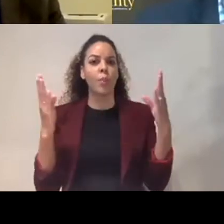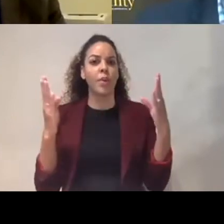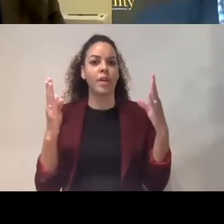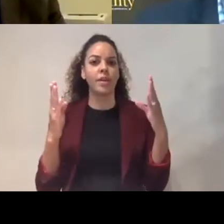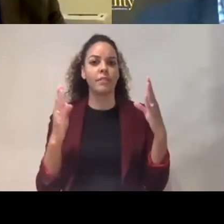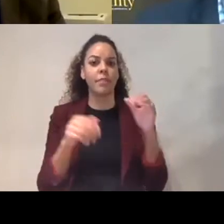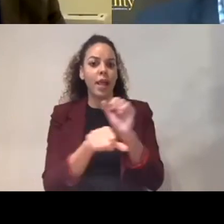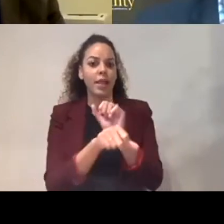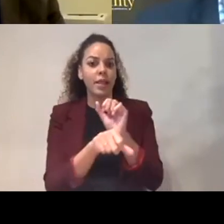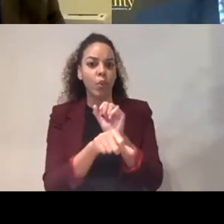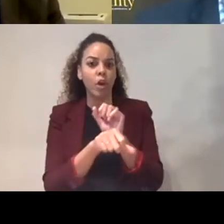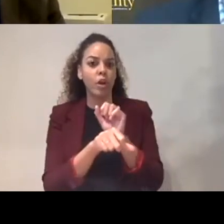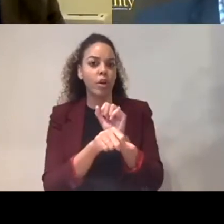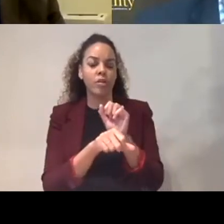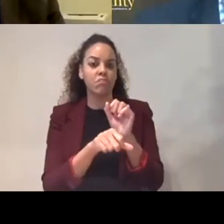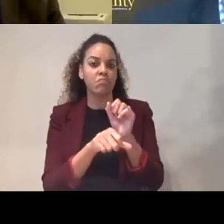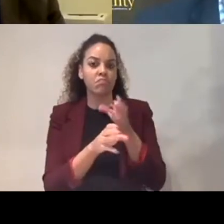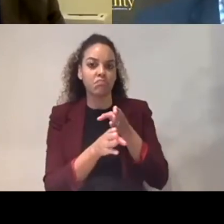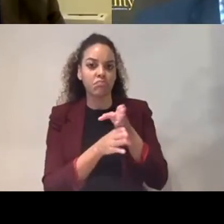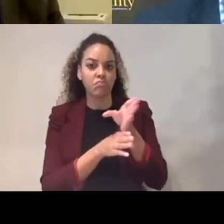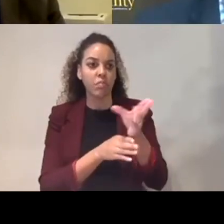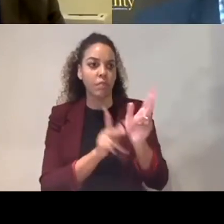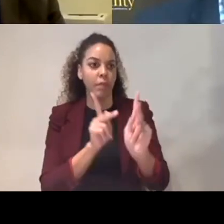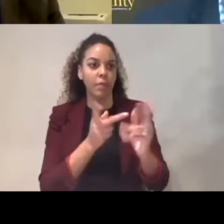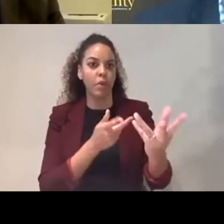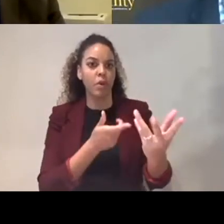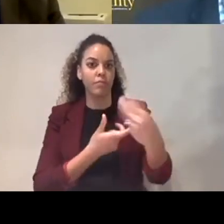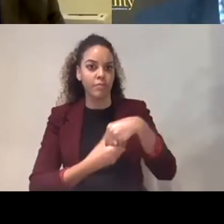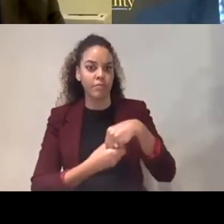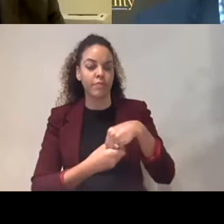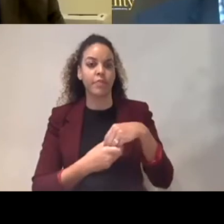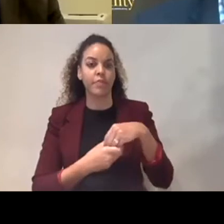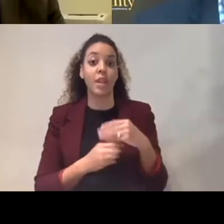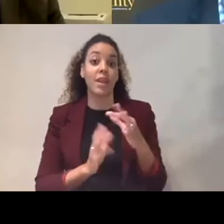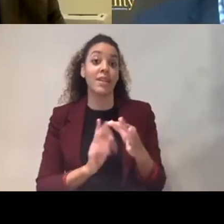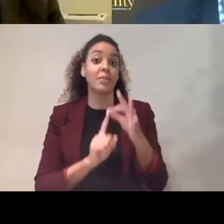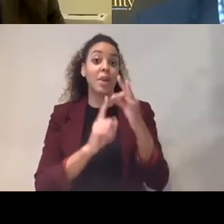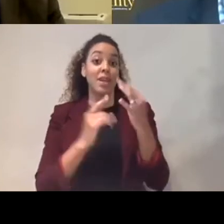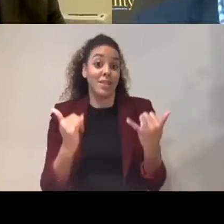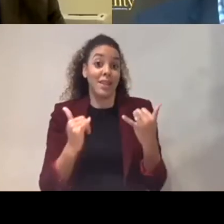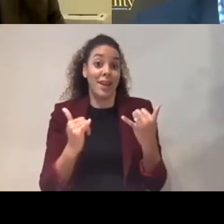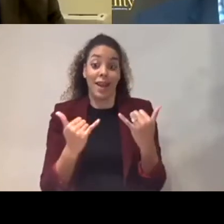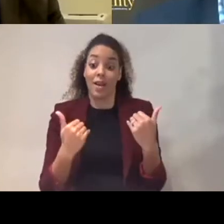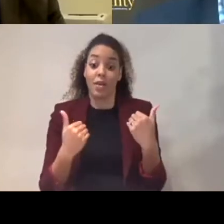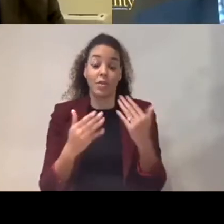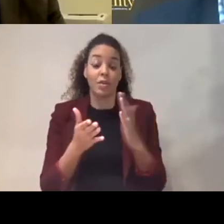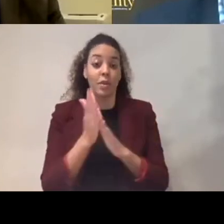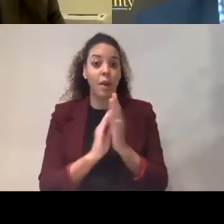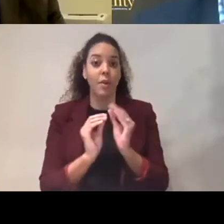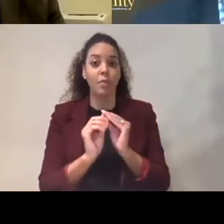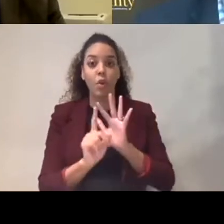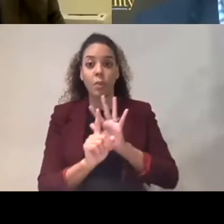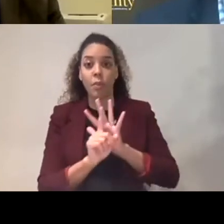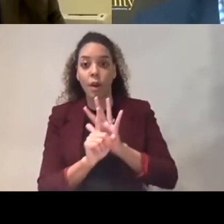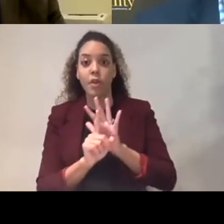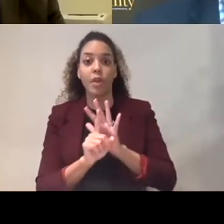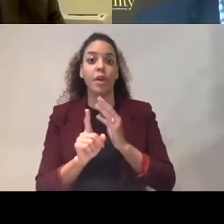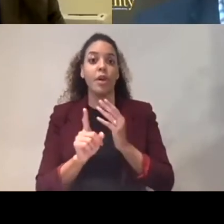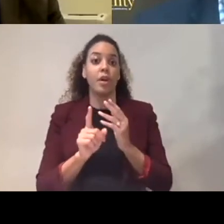participation, especially as these trends are accelerating due to the pandemic. I think that's a really